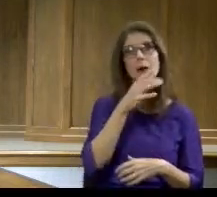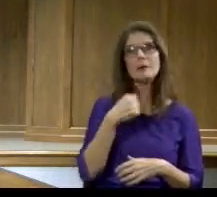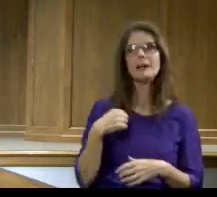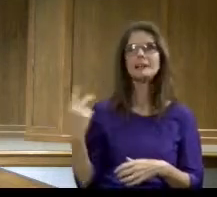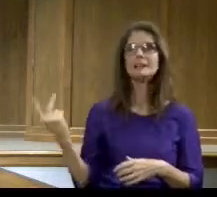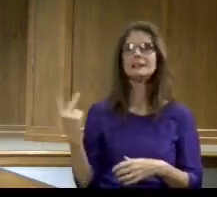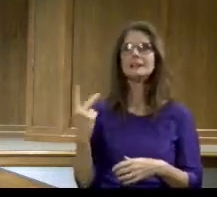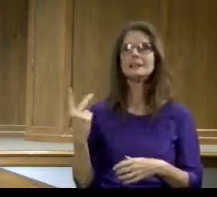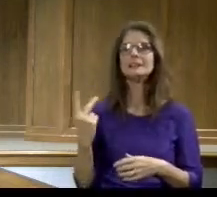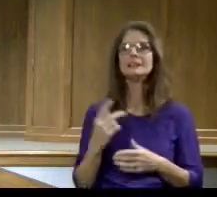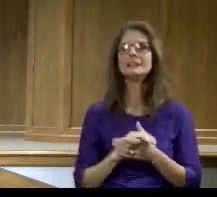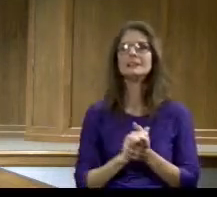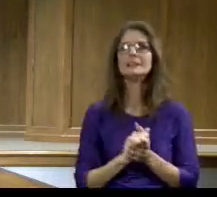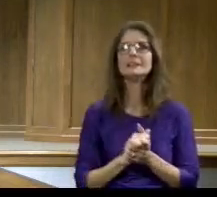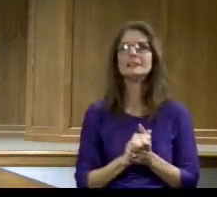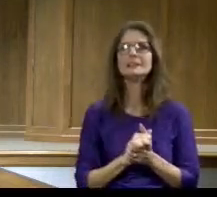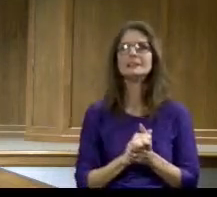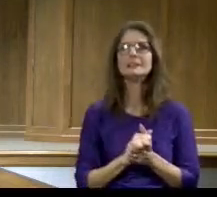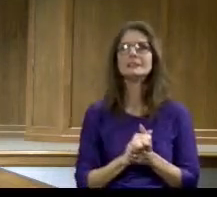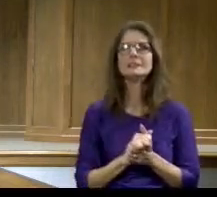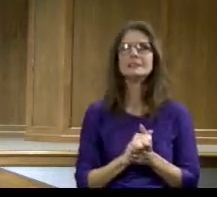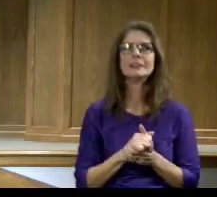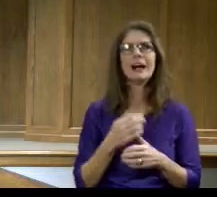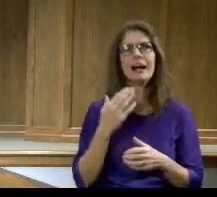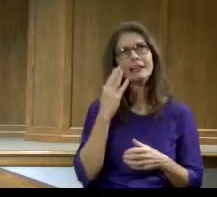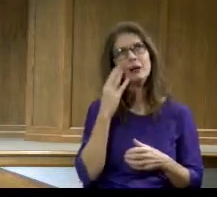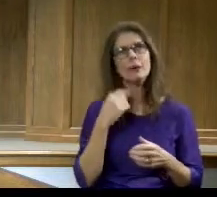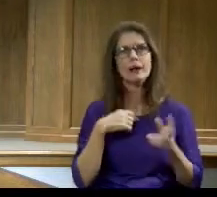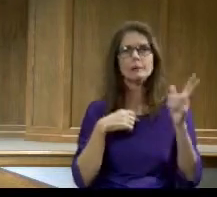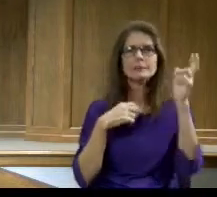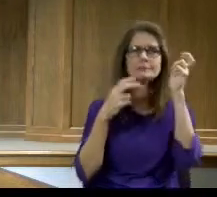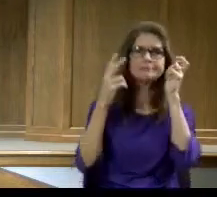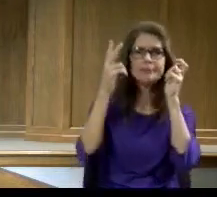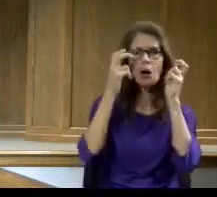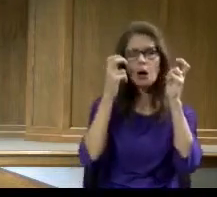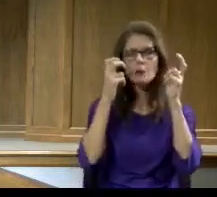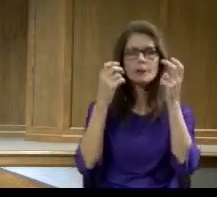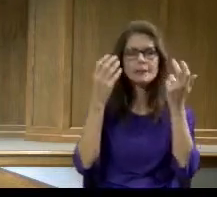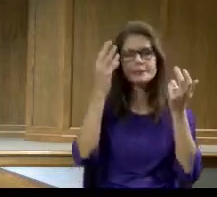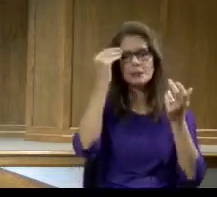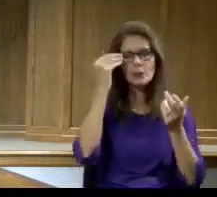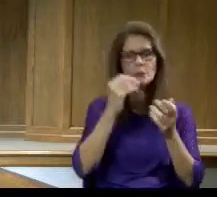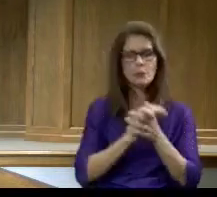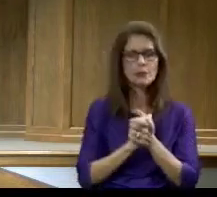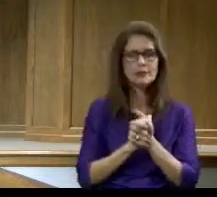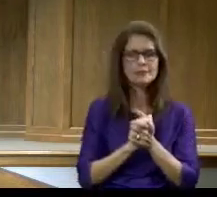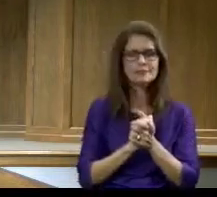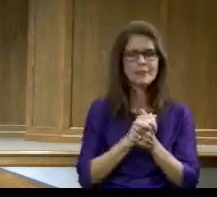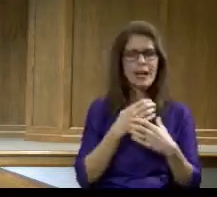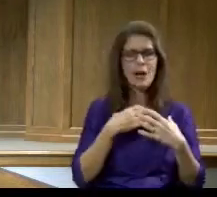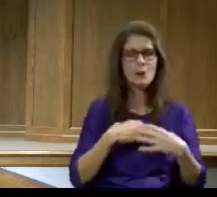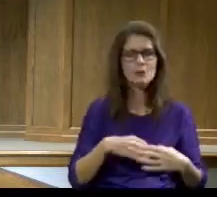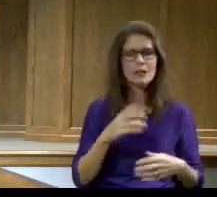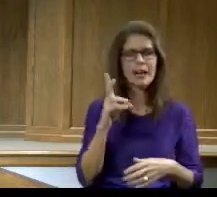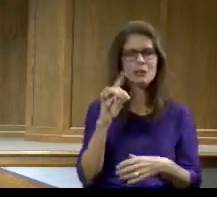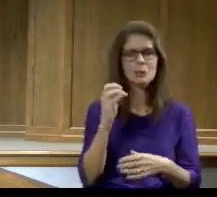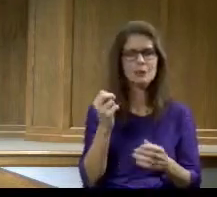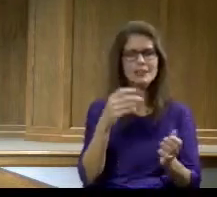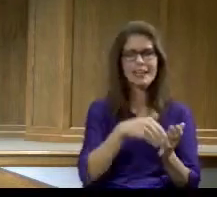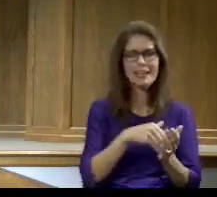I made it hard for her sometimes when I was little. I realize that now. I wish I could get a do-over, but that's the way it